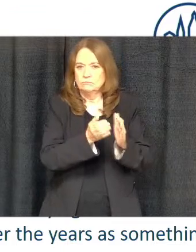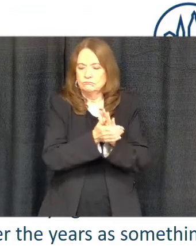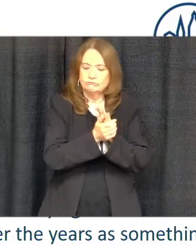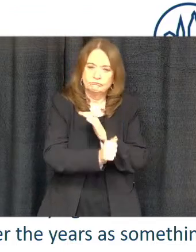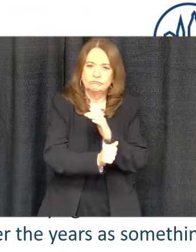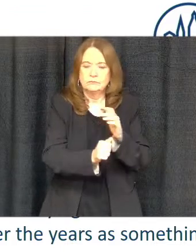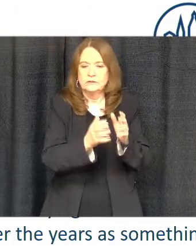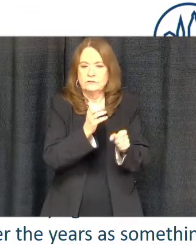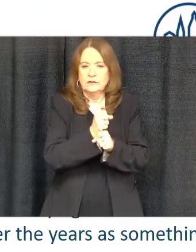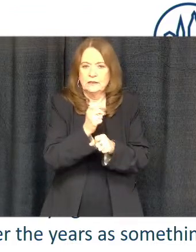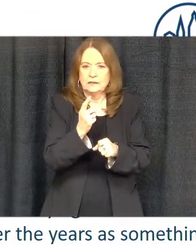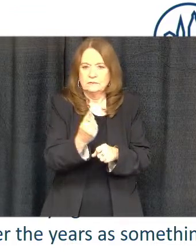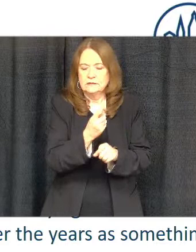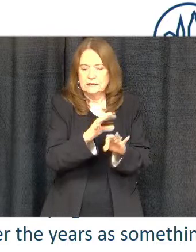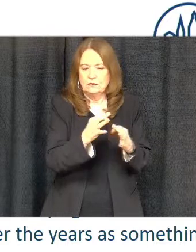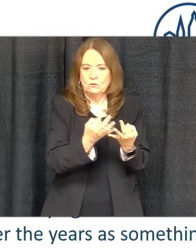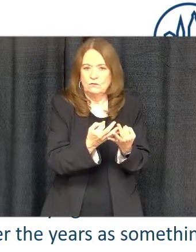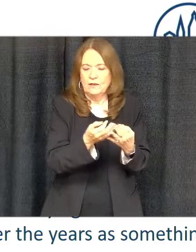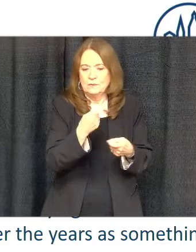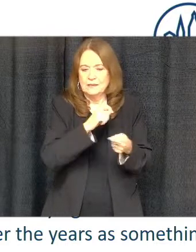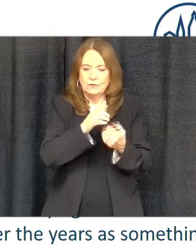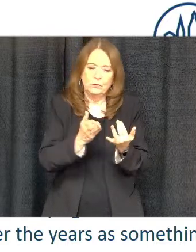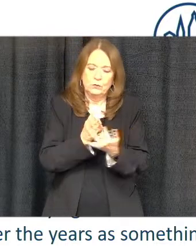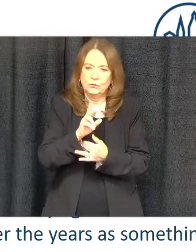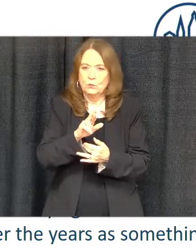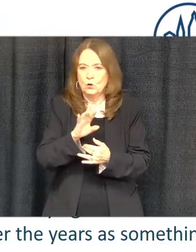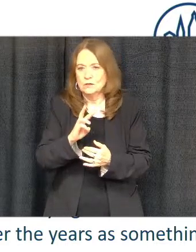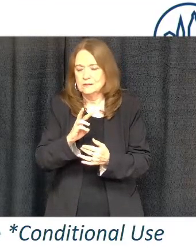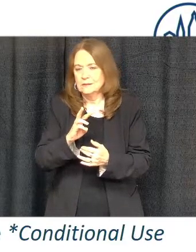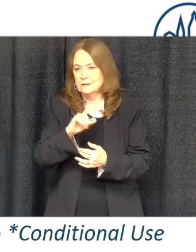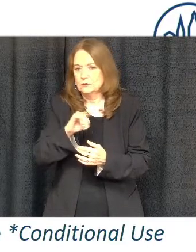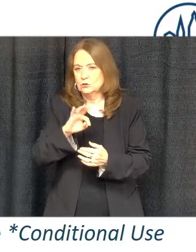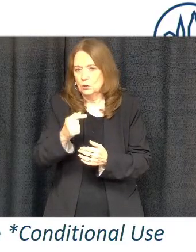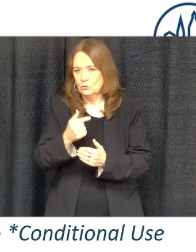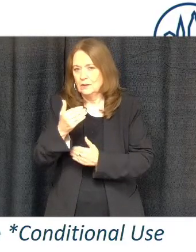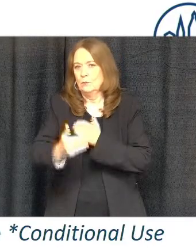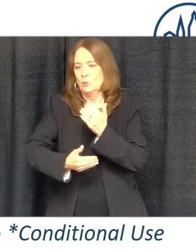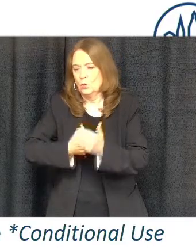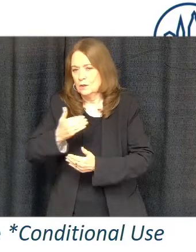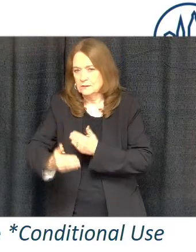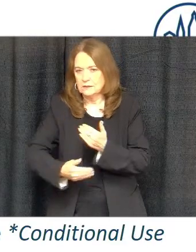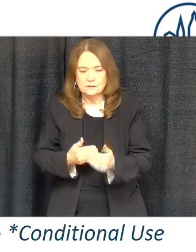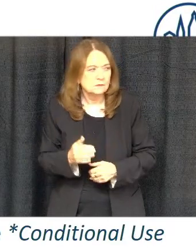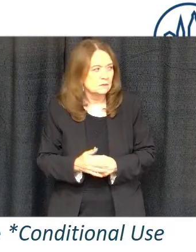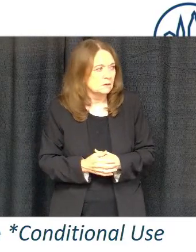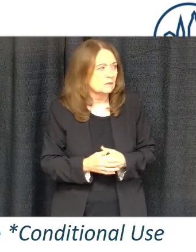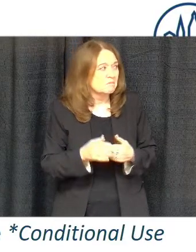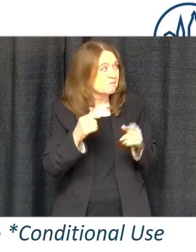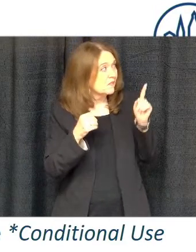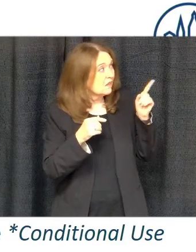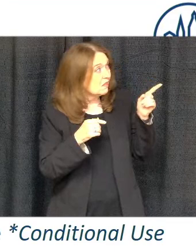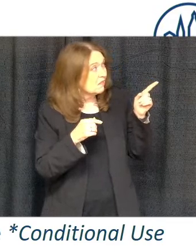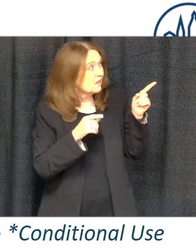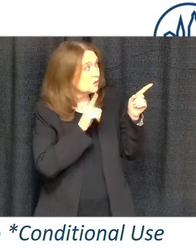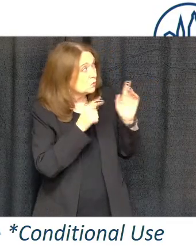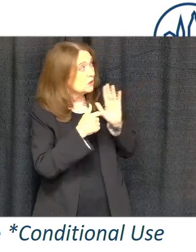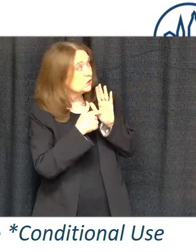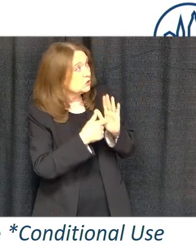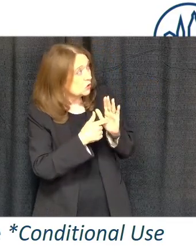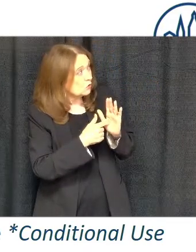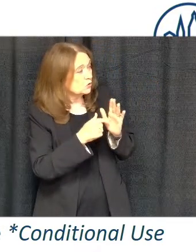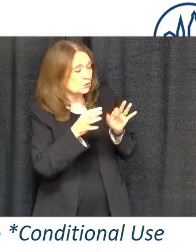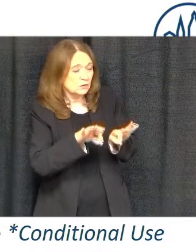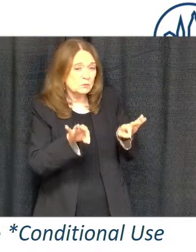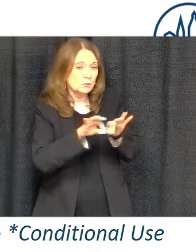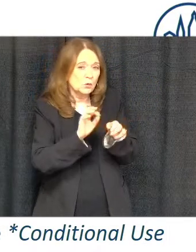single-family units instead of going through an R6 rezoning. This chart here really shows you the key changes.